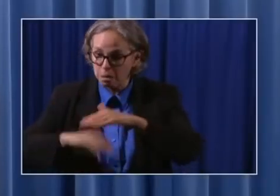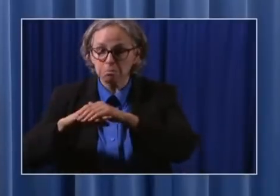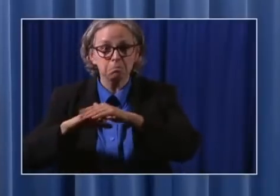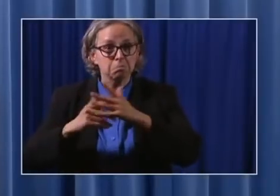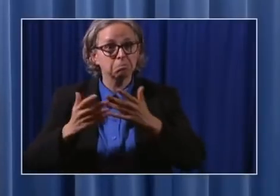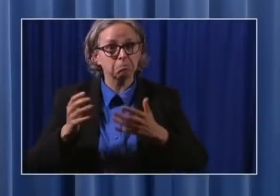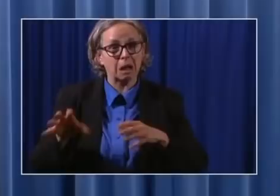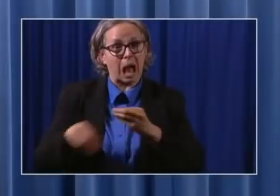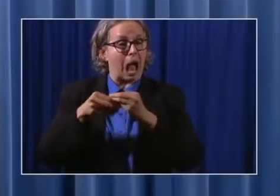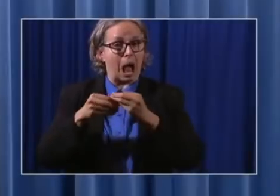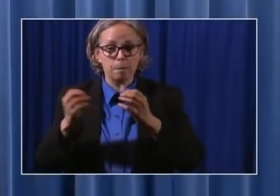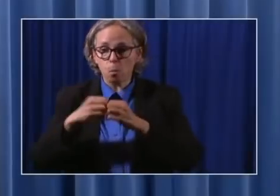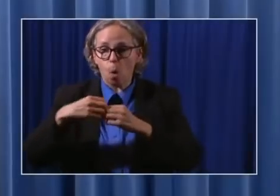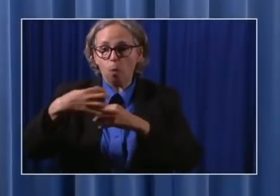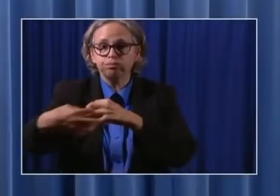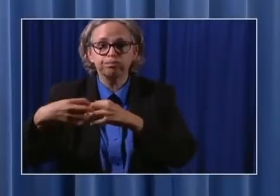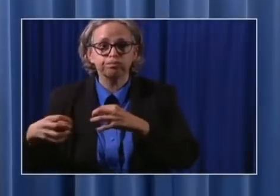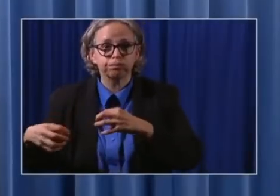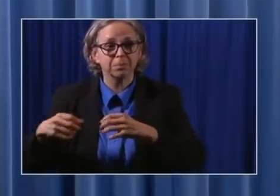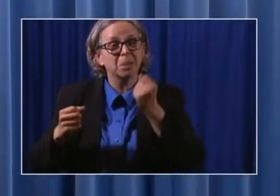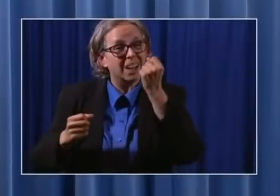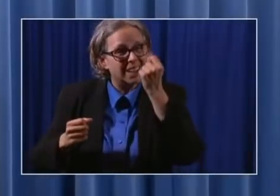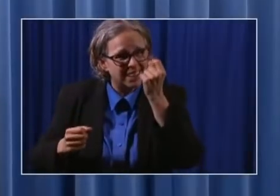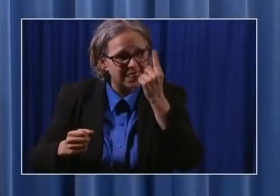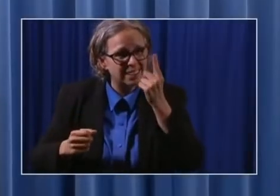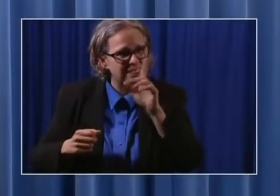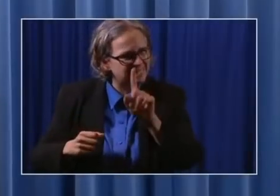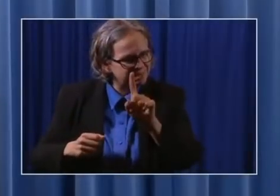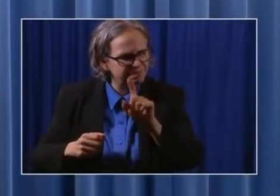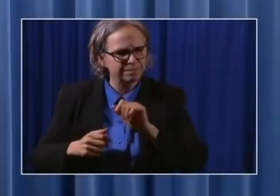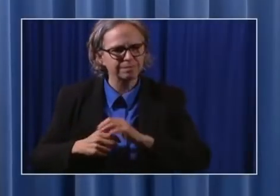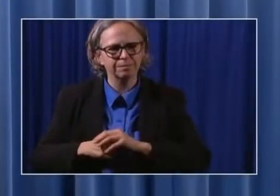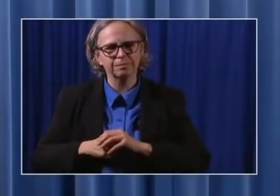But I will guarantee you that on the